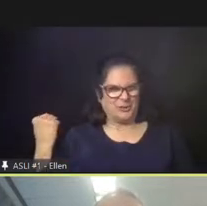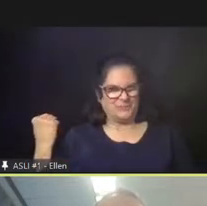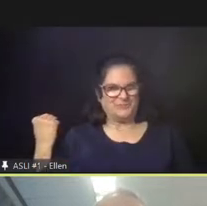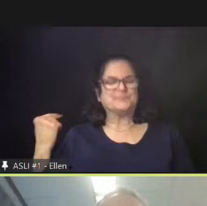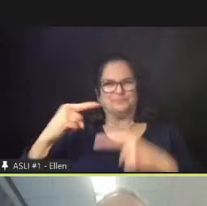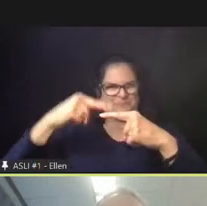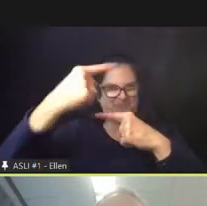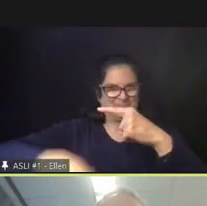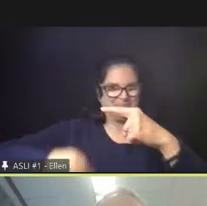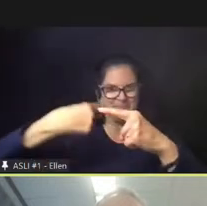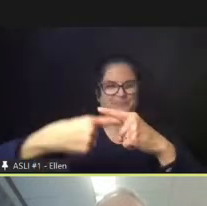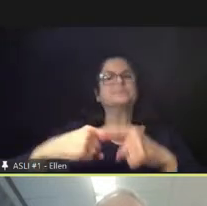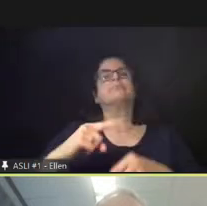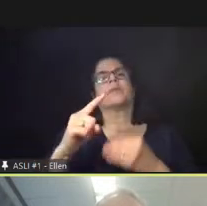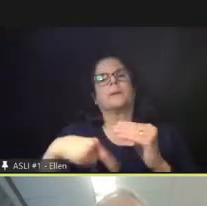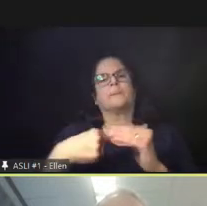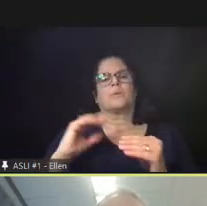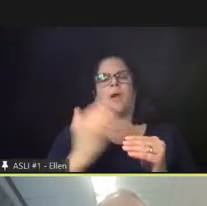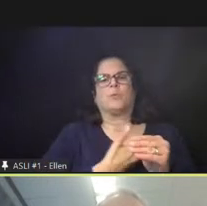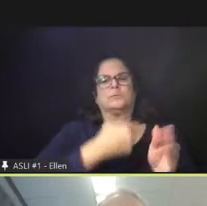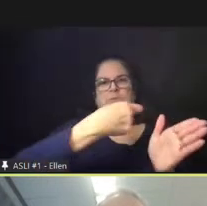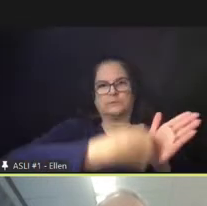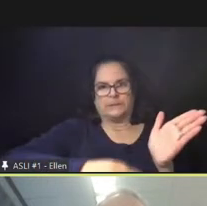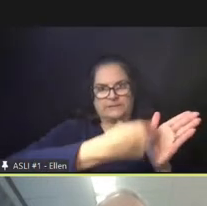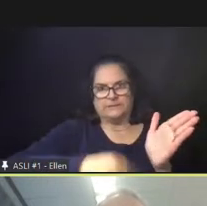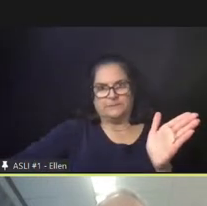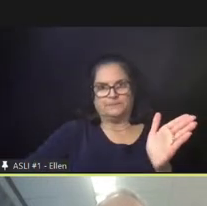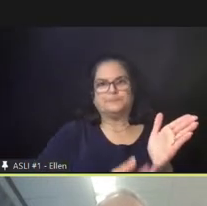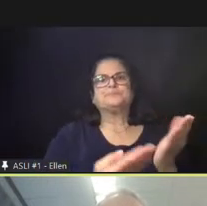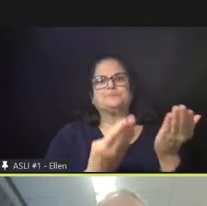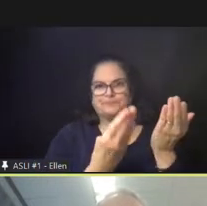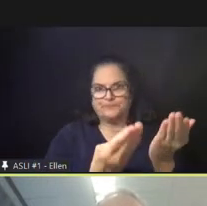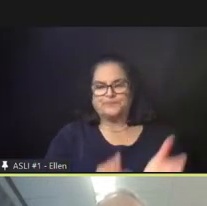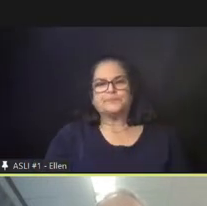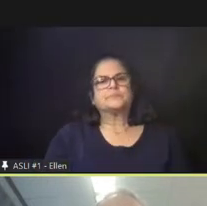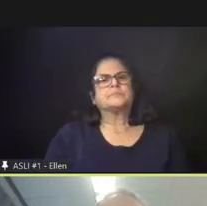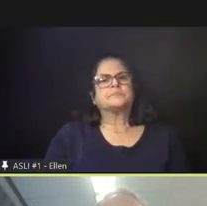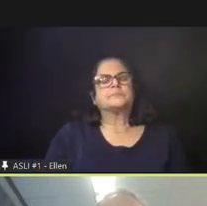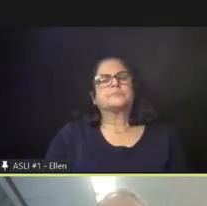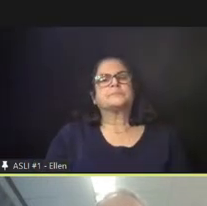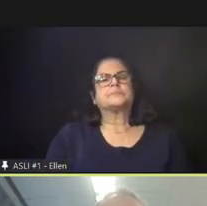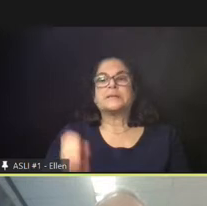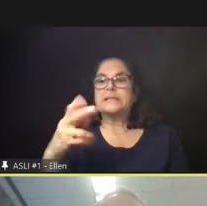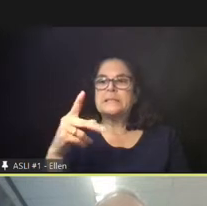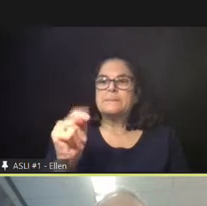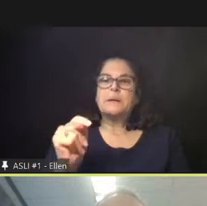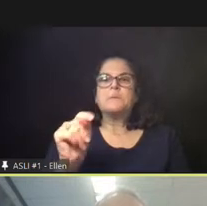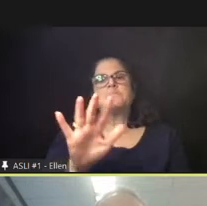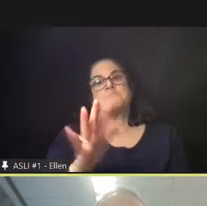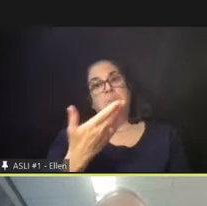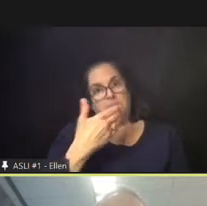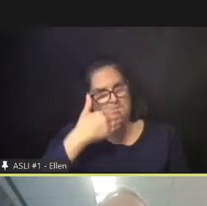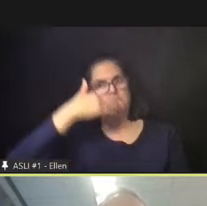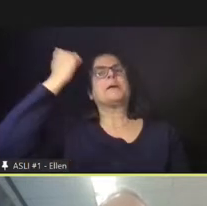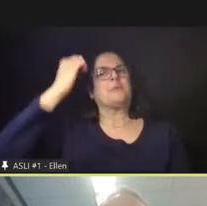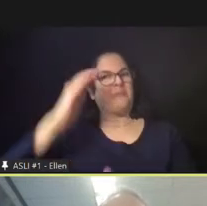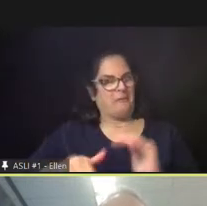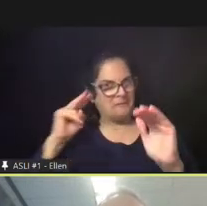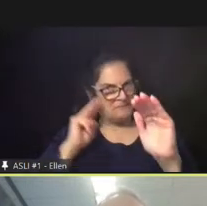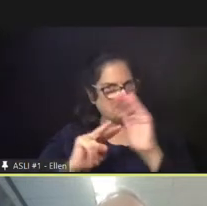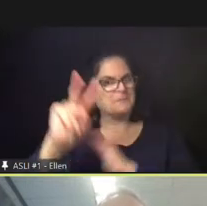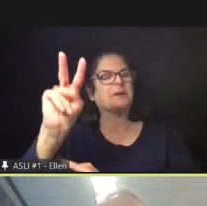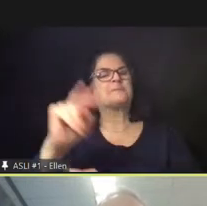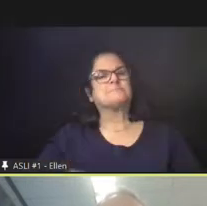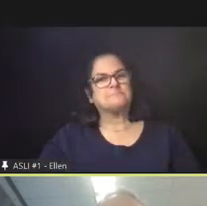With regard to our expenses, we see September expenses coming in better than expected,